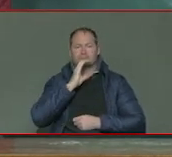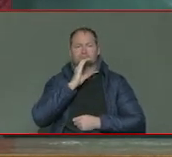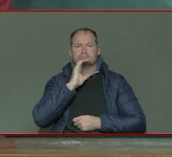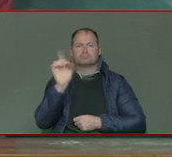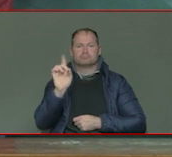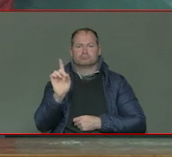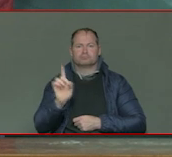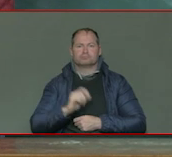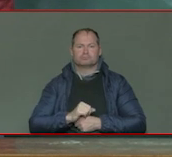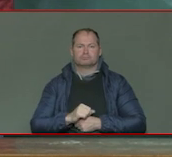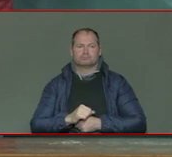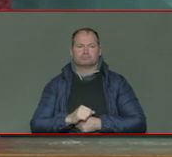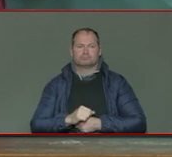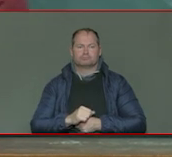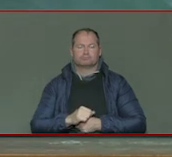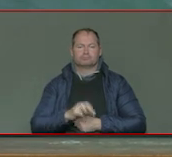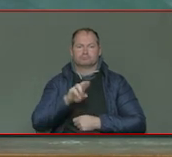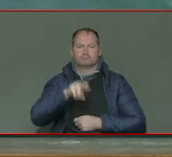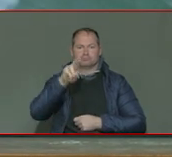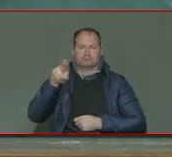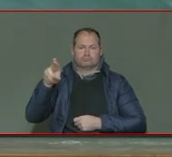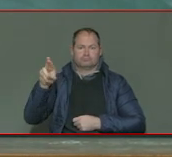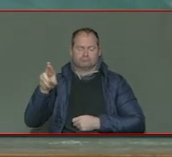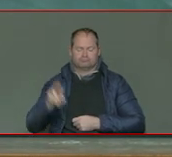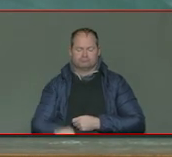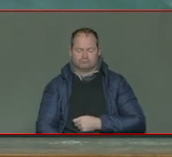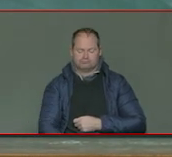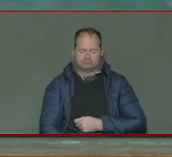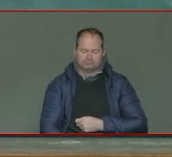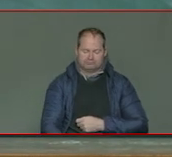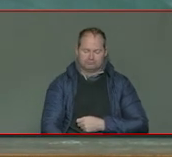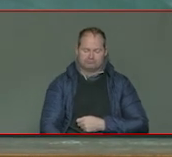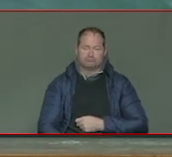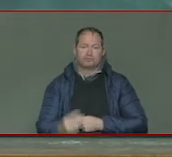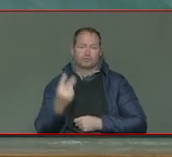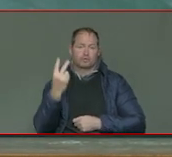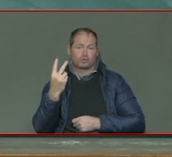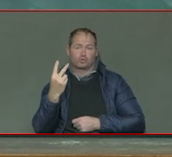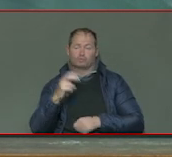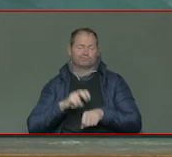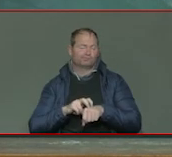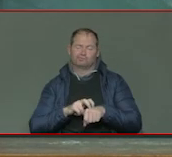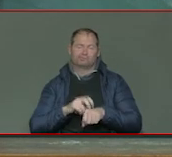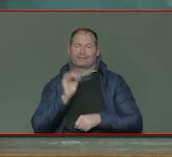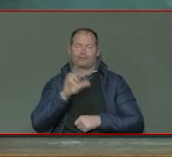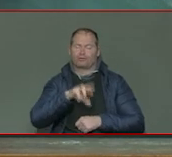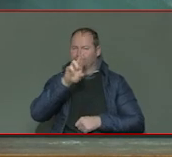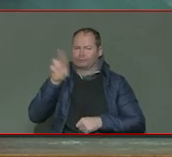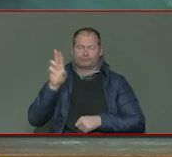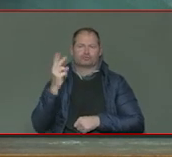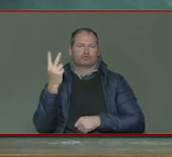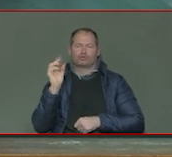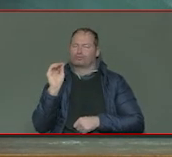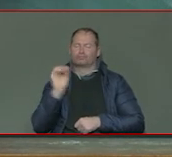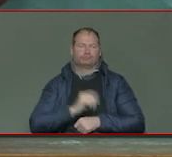square root of x, correct? You don't have to put a 2 there if it's the square root. If I say to you x to the